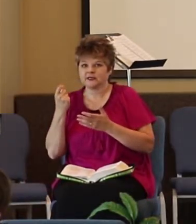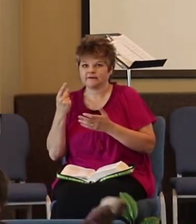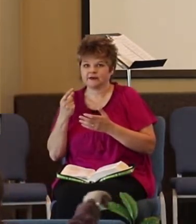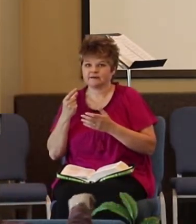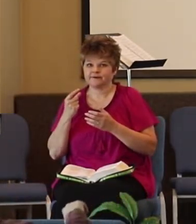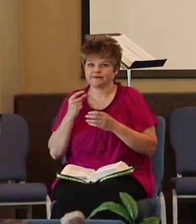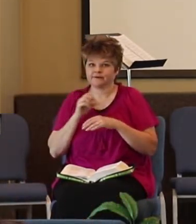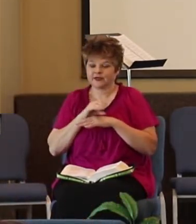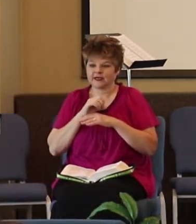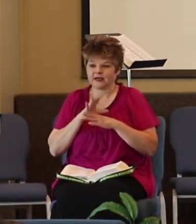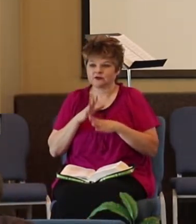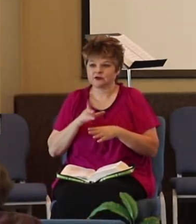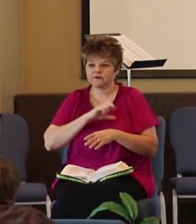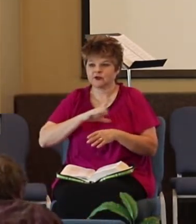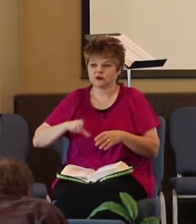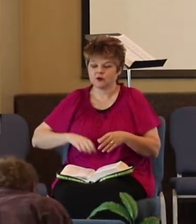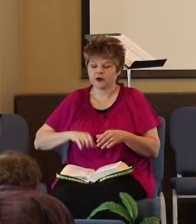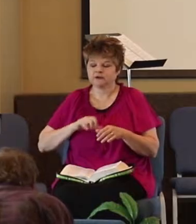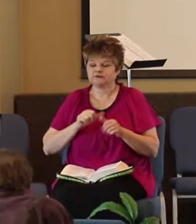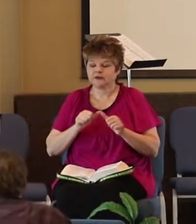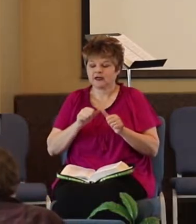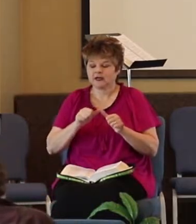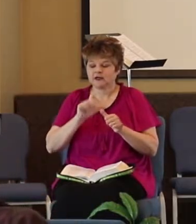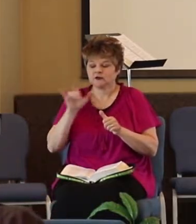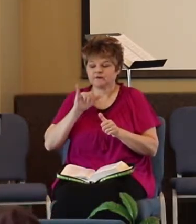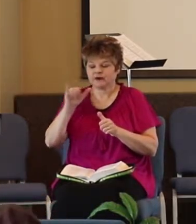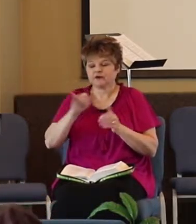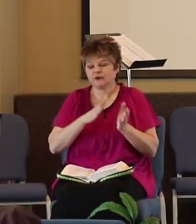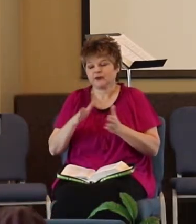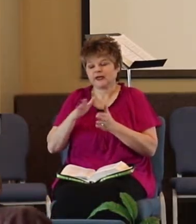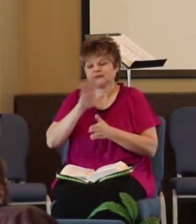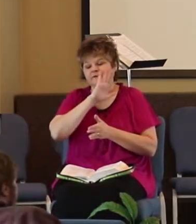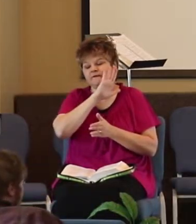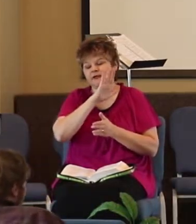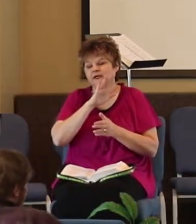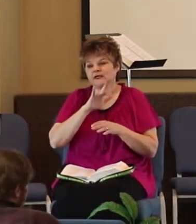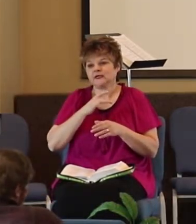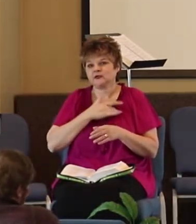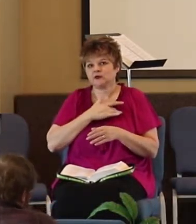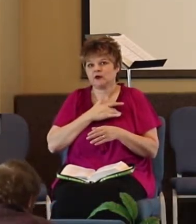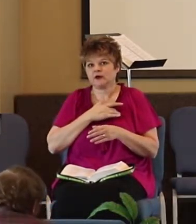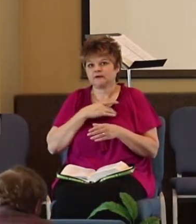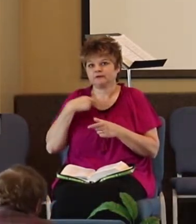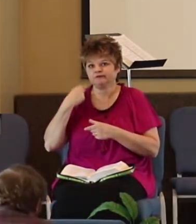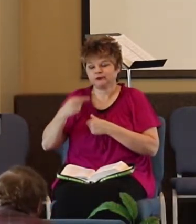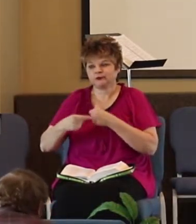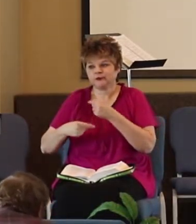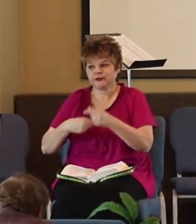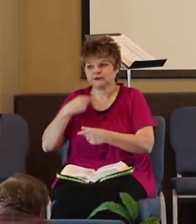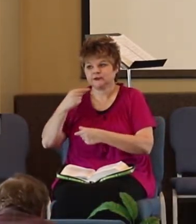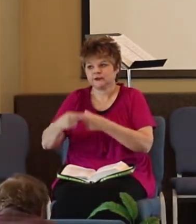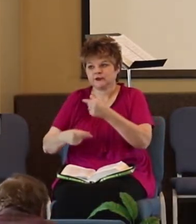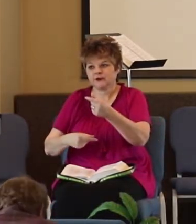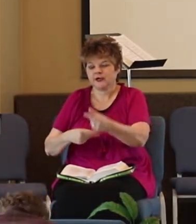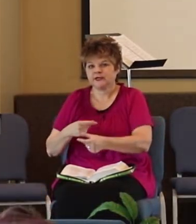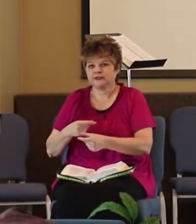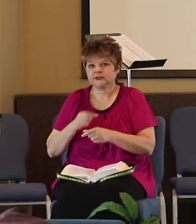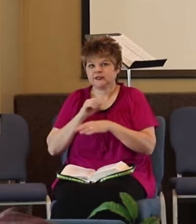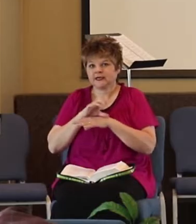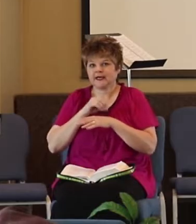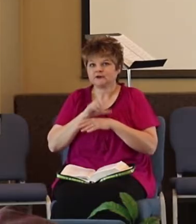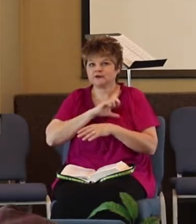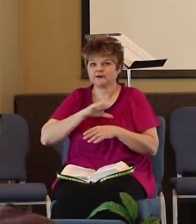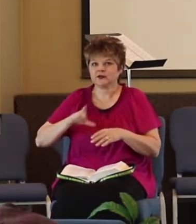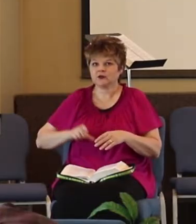stands forever, the plans of his heart from generation to generation." The counsel